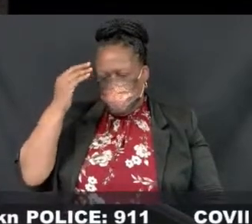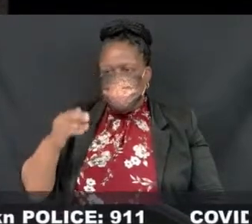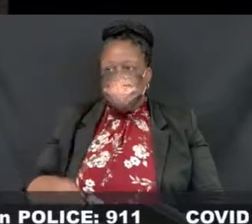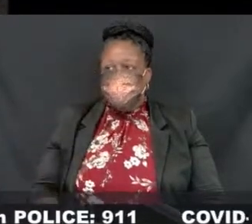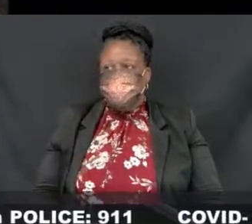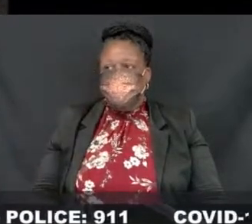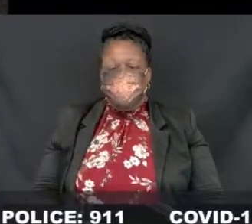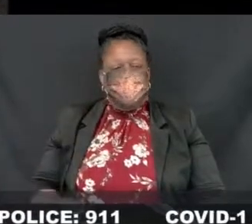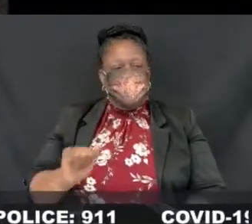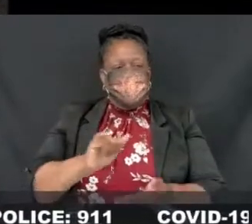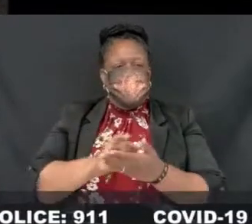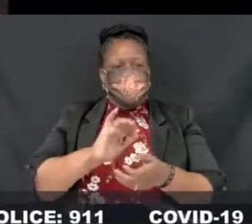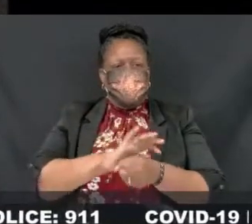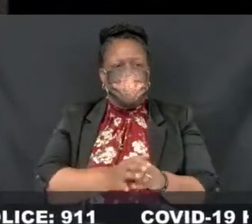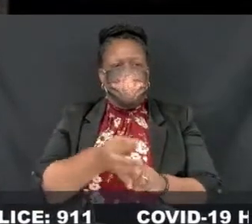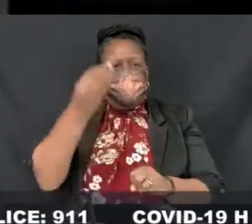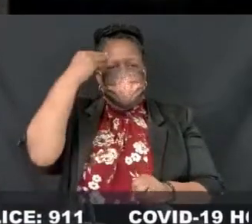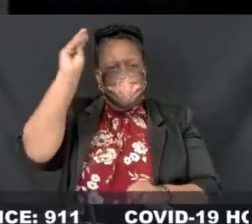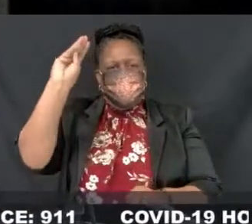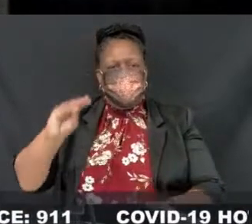man.